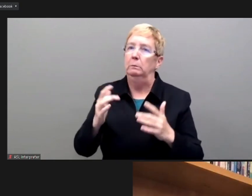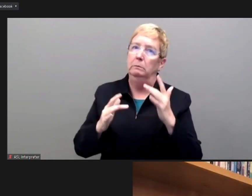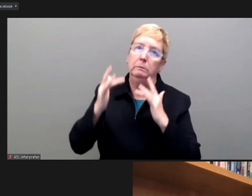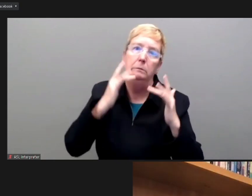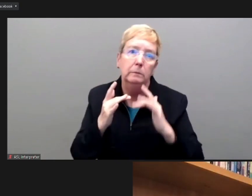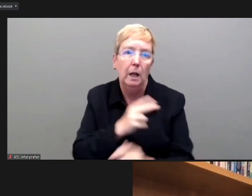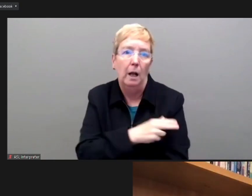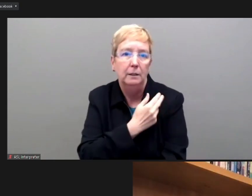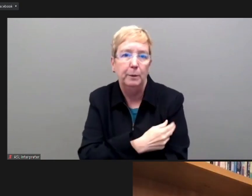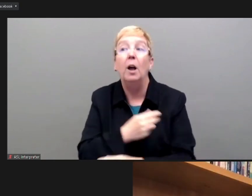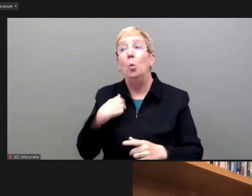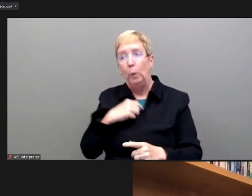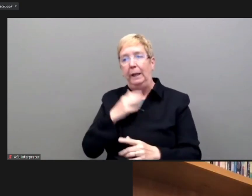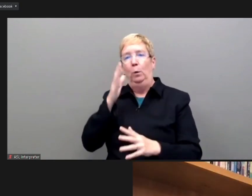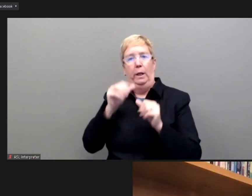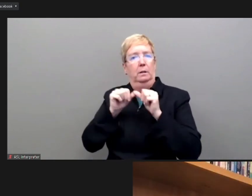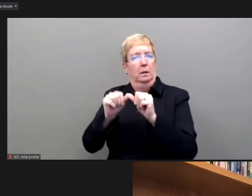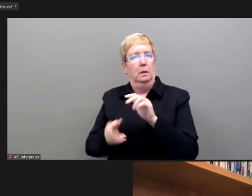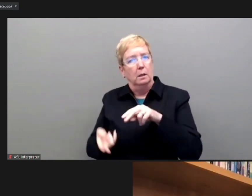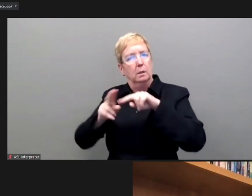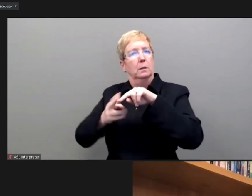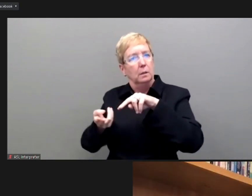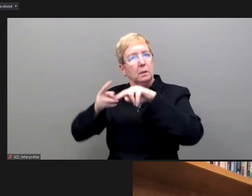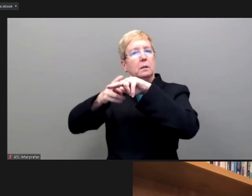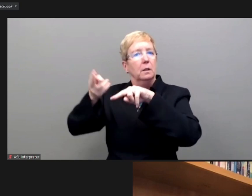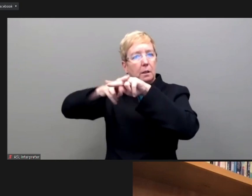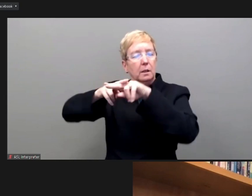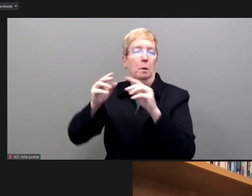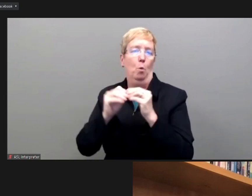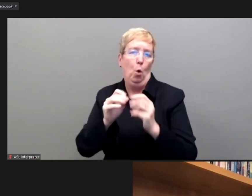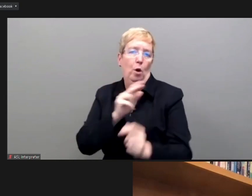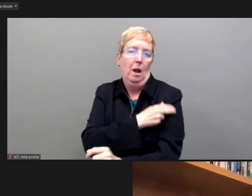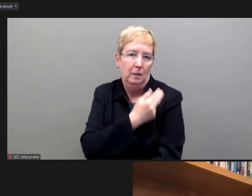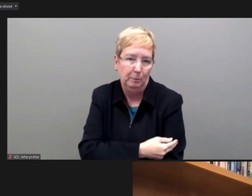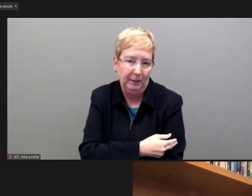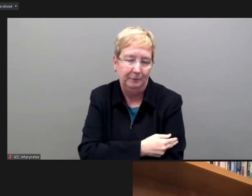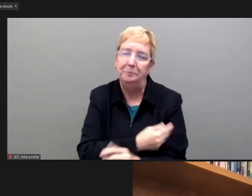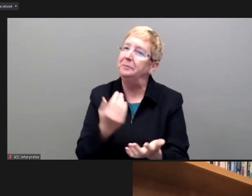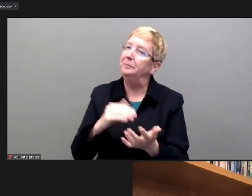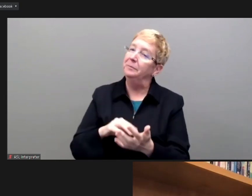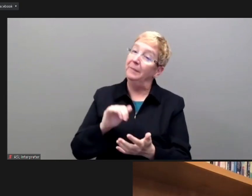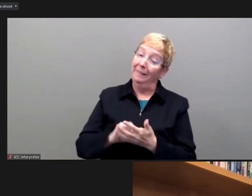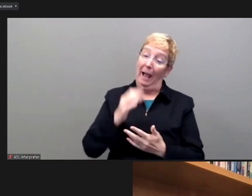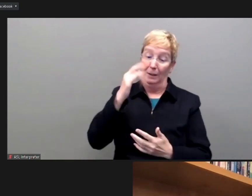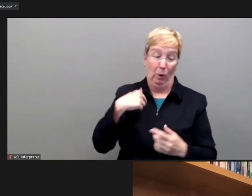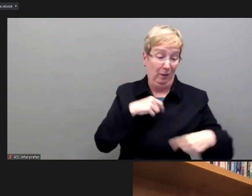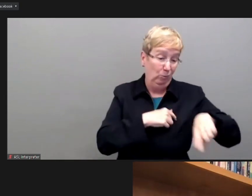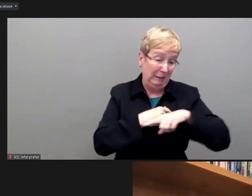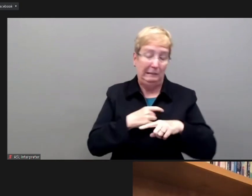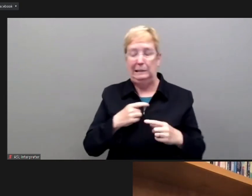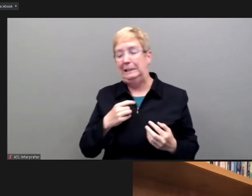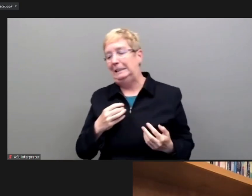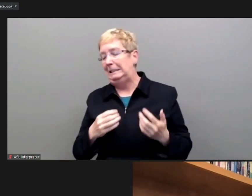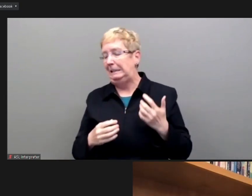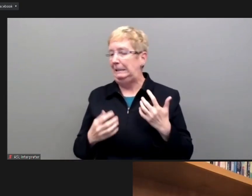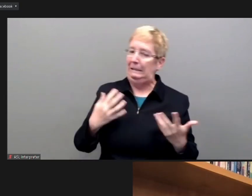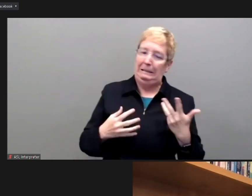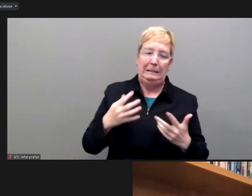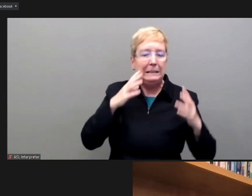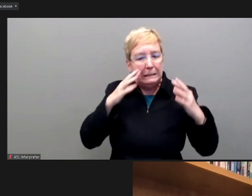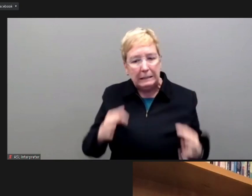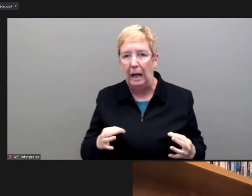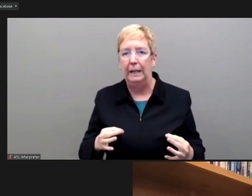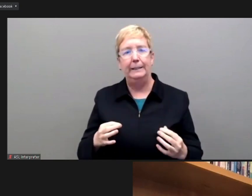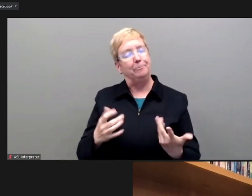be exacerbated, which is why we're making tough but necessary decisions right now so